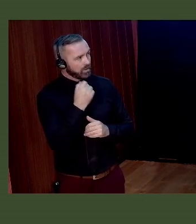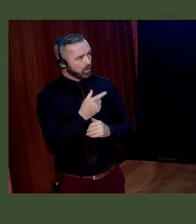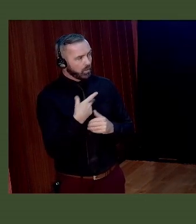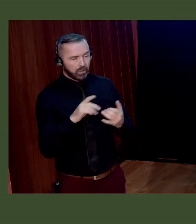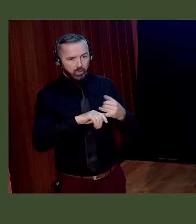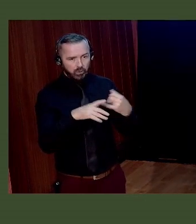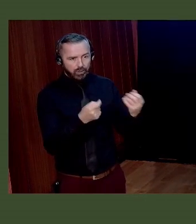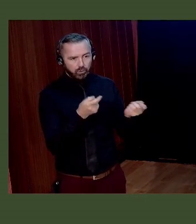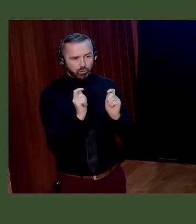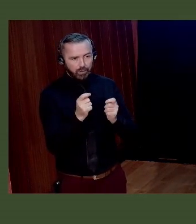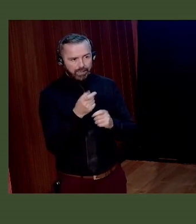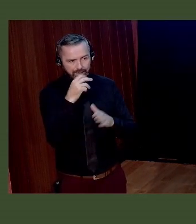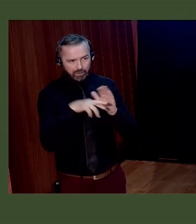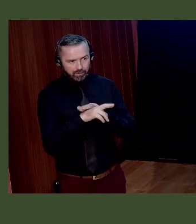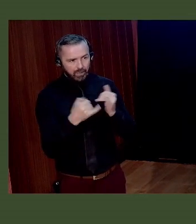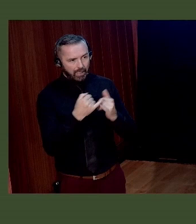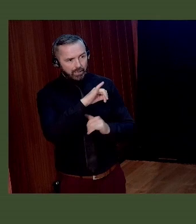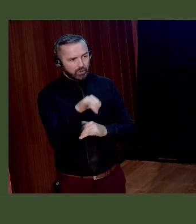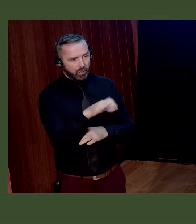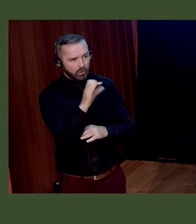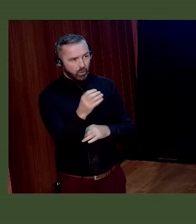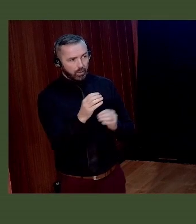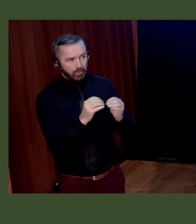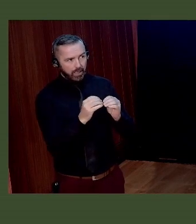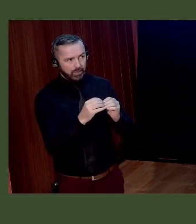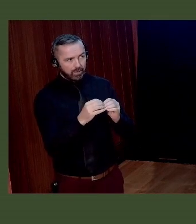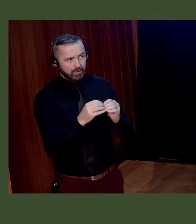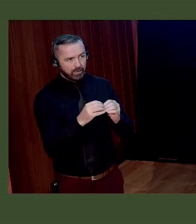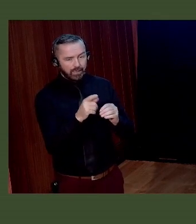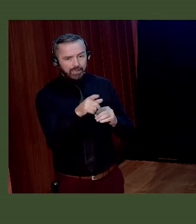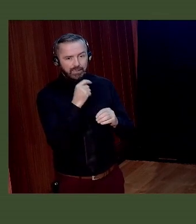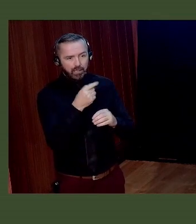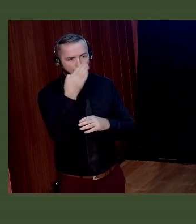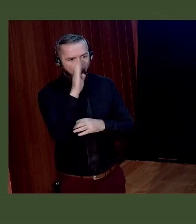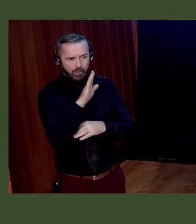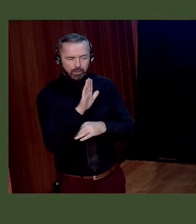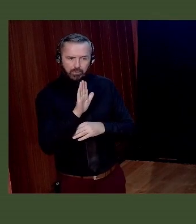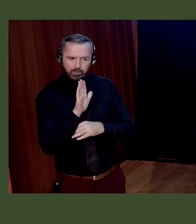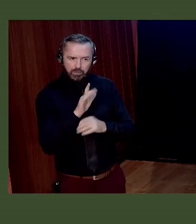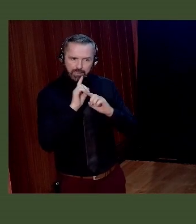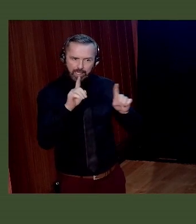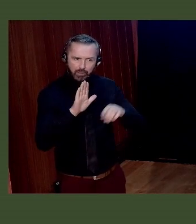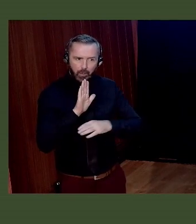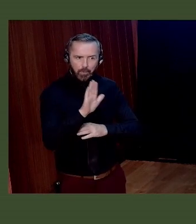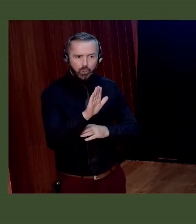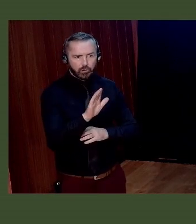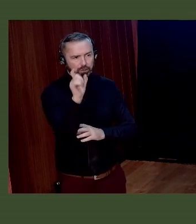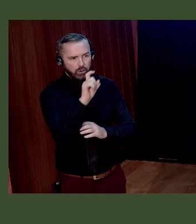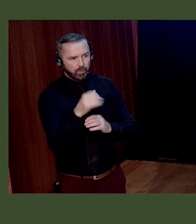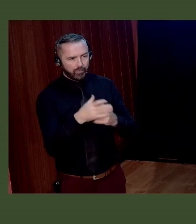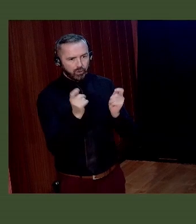Trainee teachers. As John Coulihan points out, and I'll go back to John Coulihan on the time, very quickly Irish was declared a compulsory subject for entry in the training